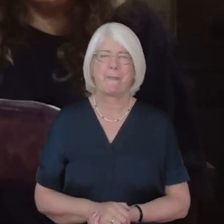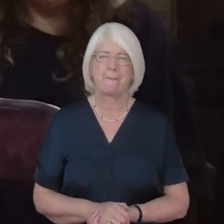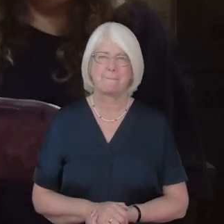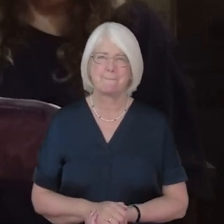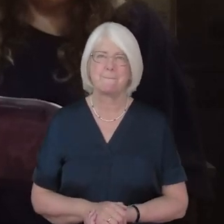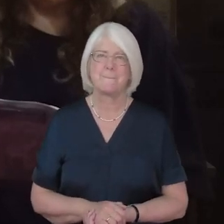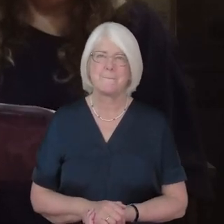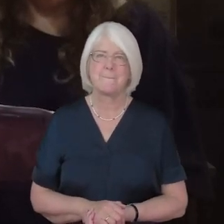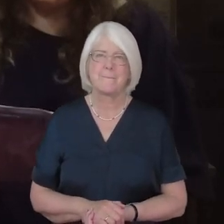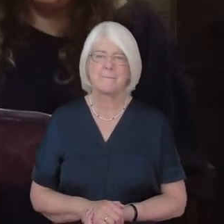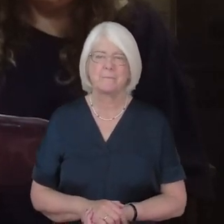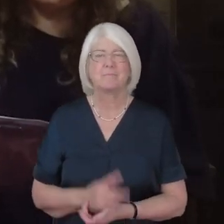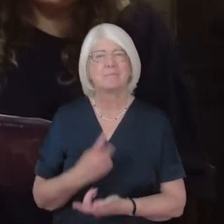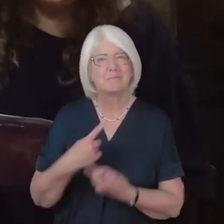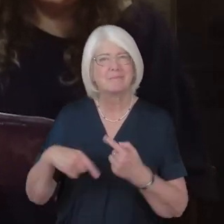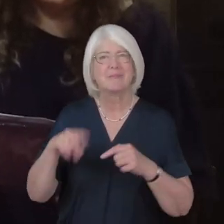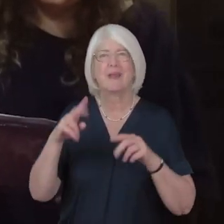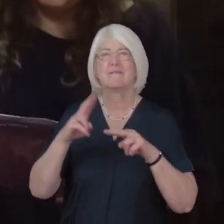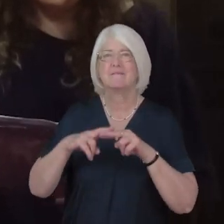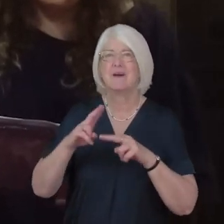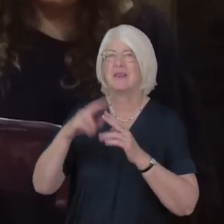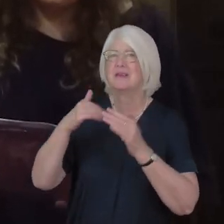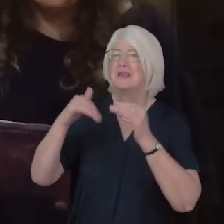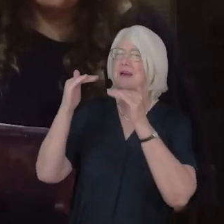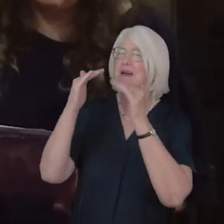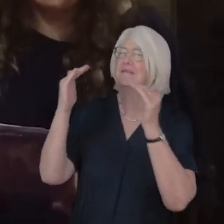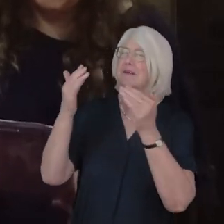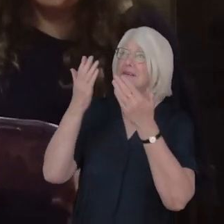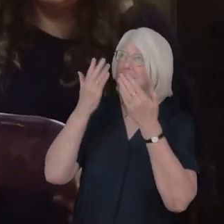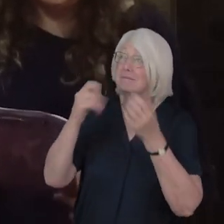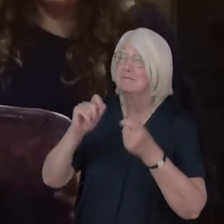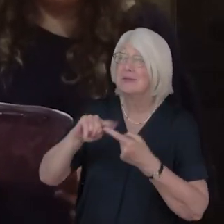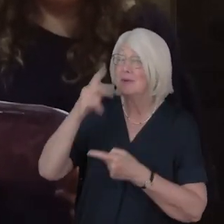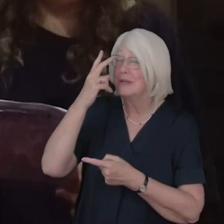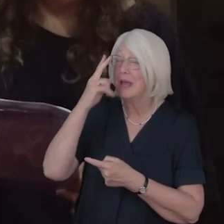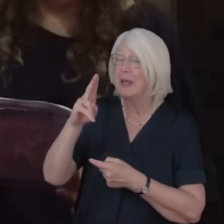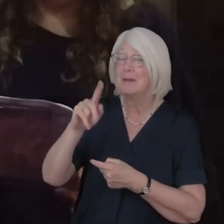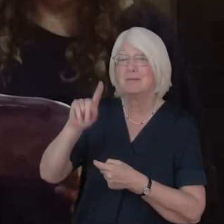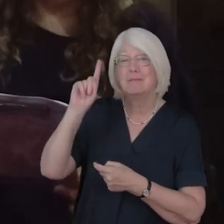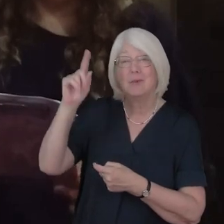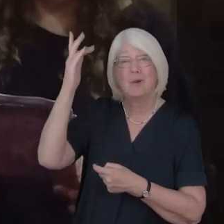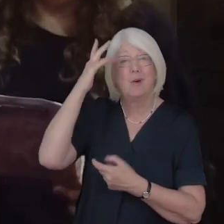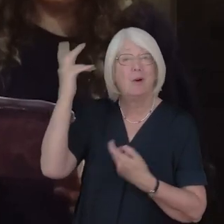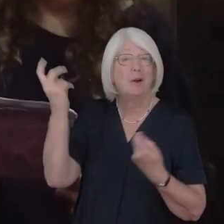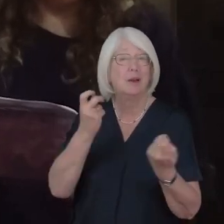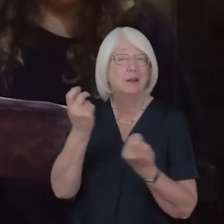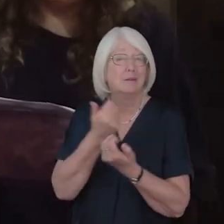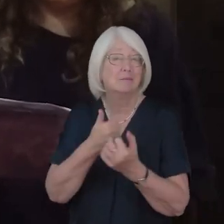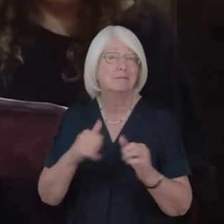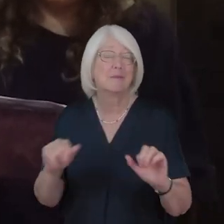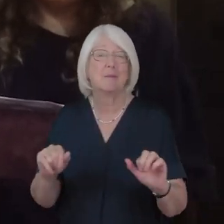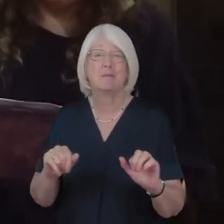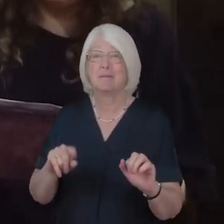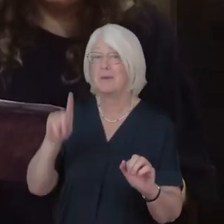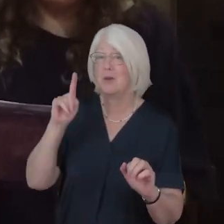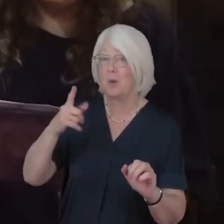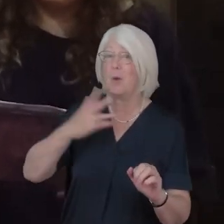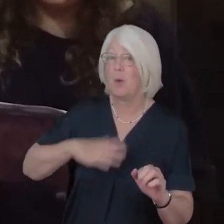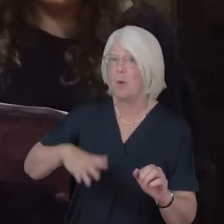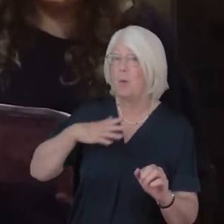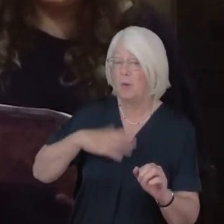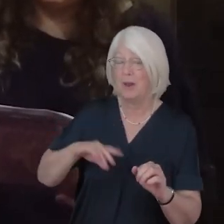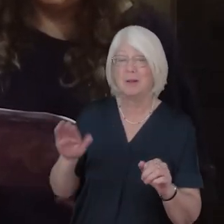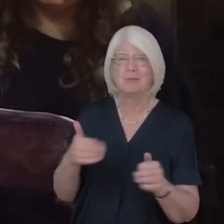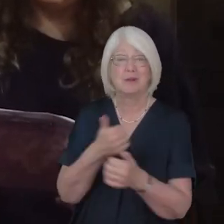Our Father in heaven hallowed be your name your kingdom come your will